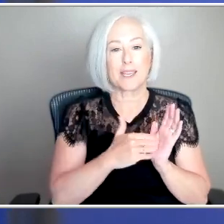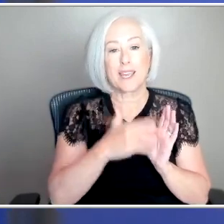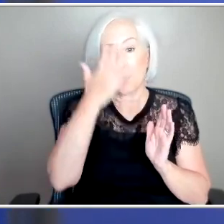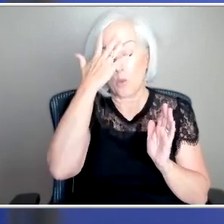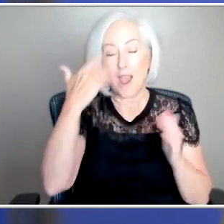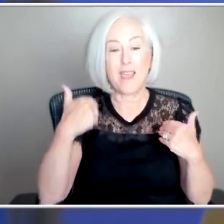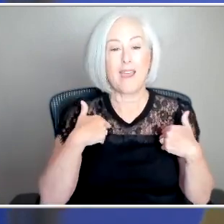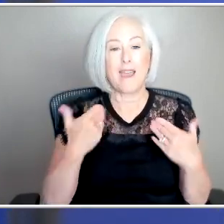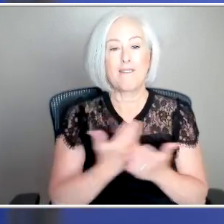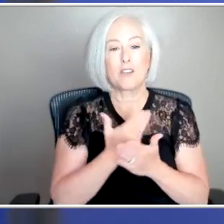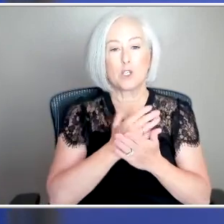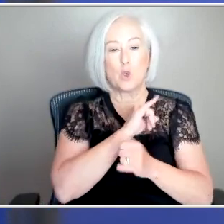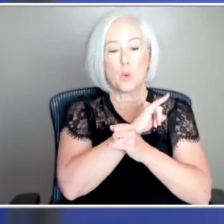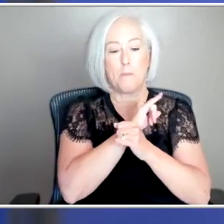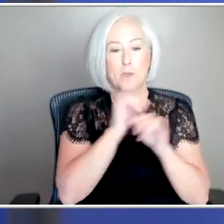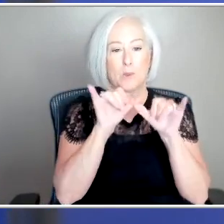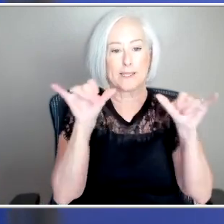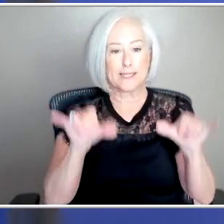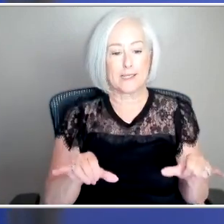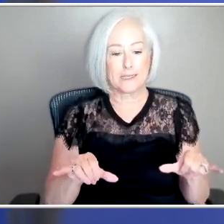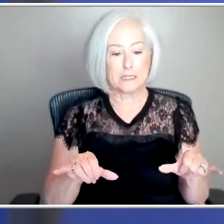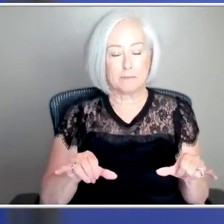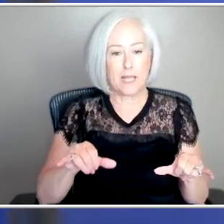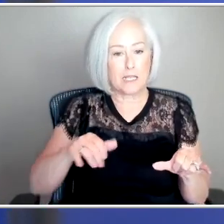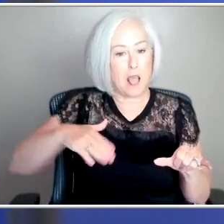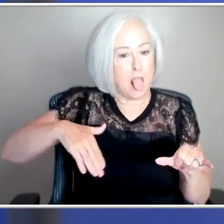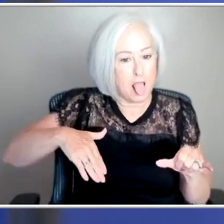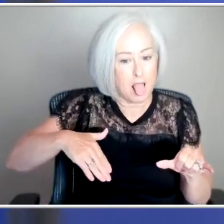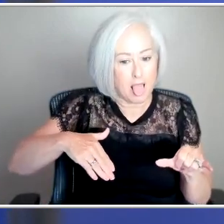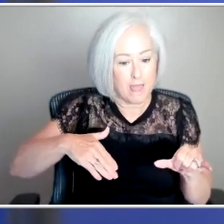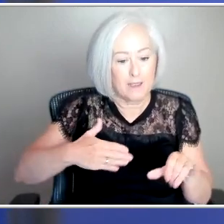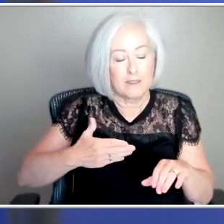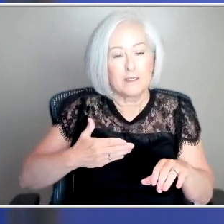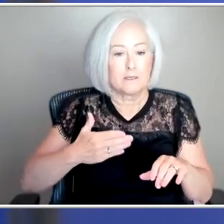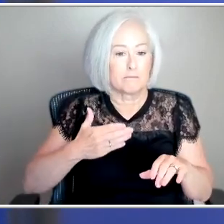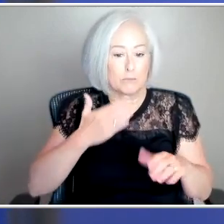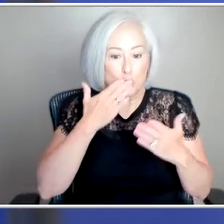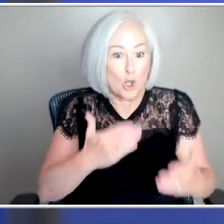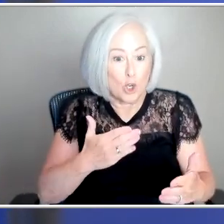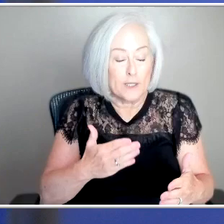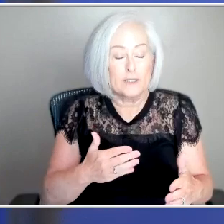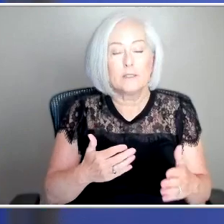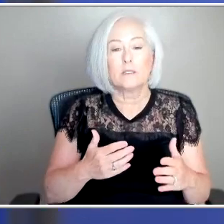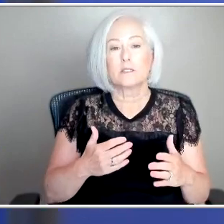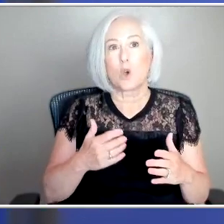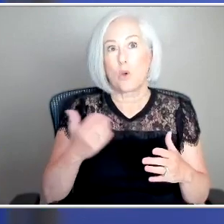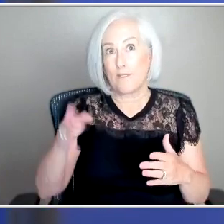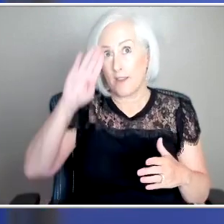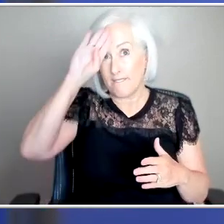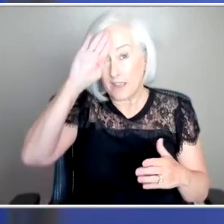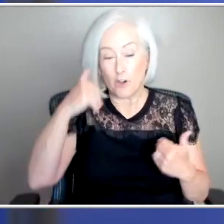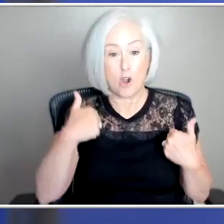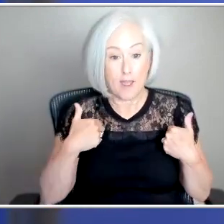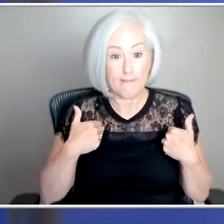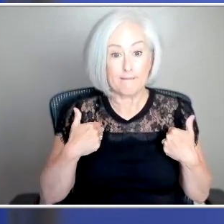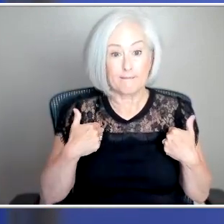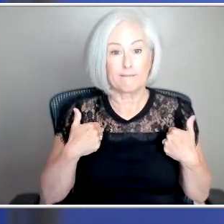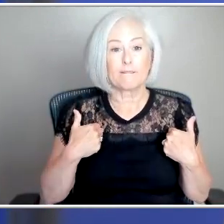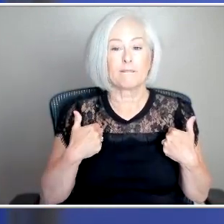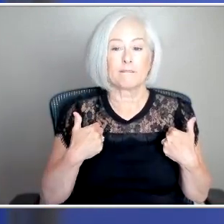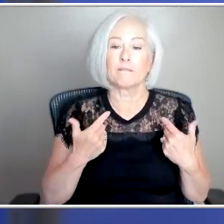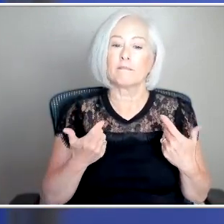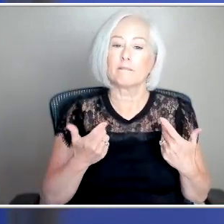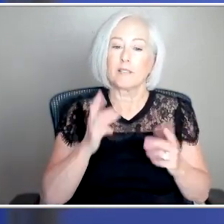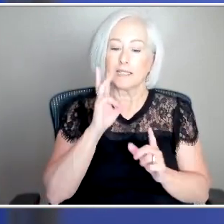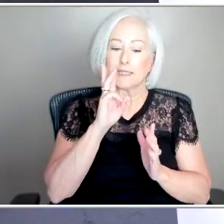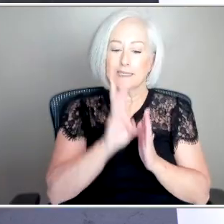greatest immune system. So for sure, if you're having a fever, something's going on. So I ended up having a fever like 6 hours after I left and had to come right